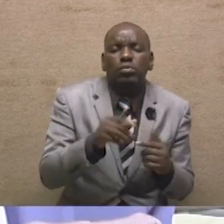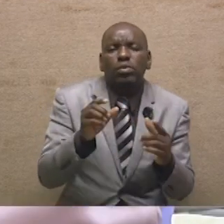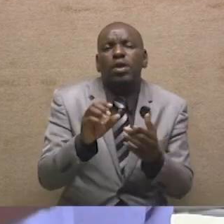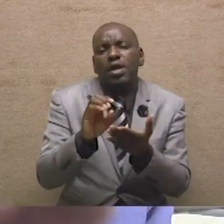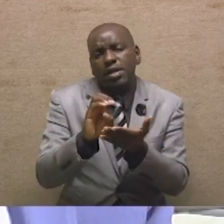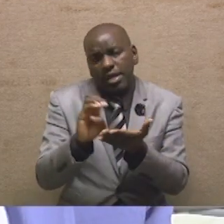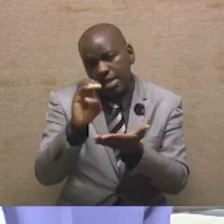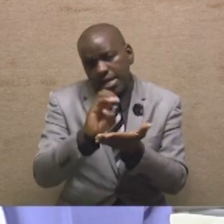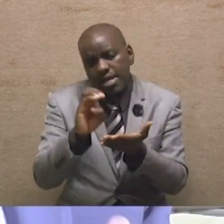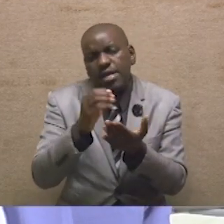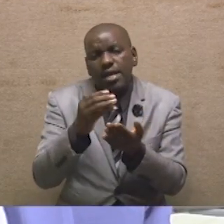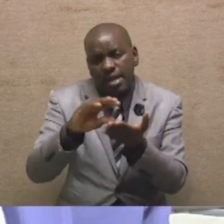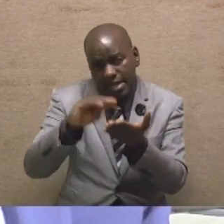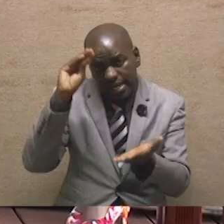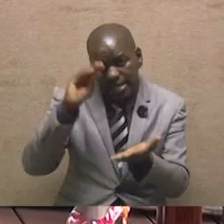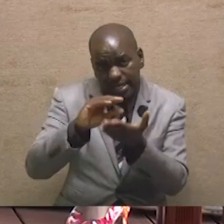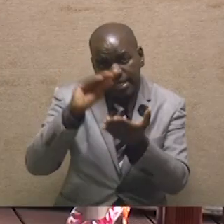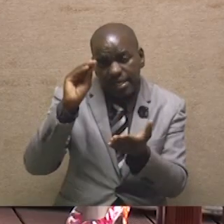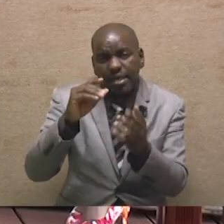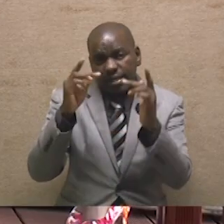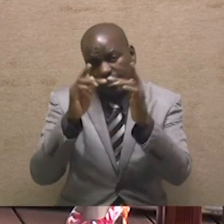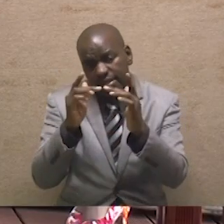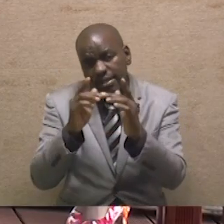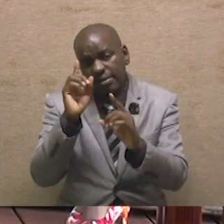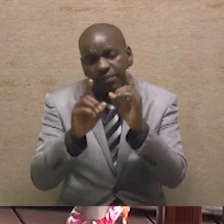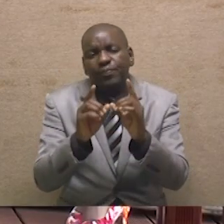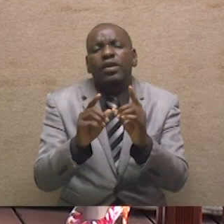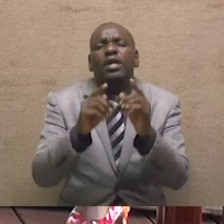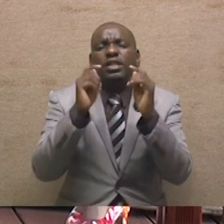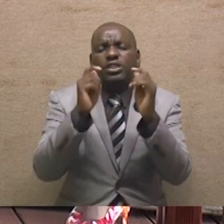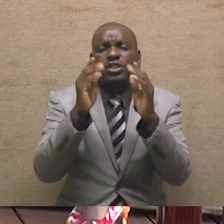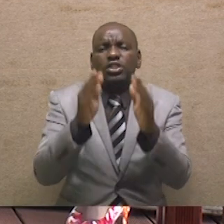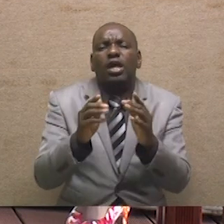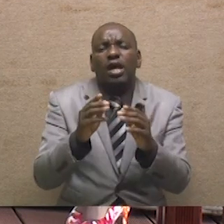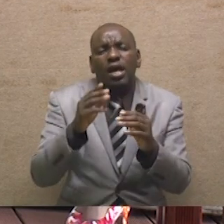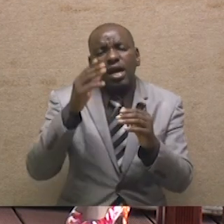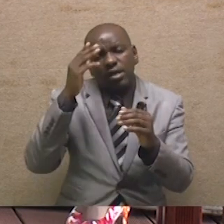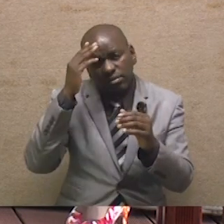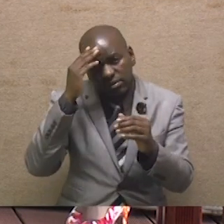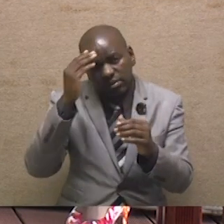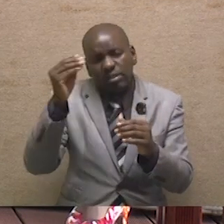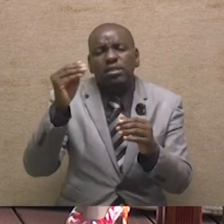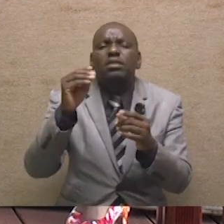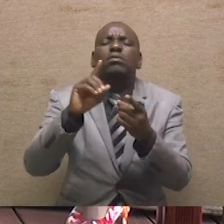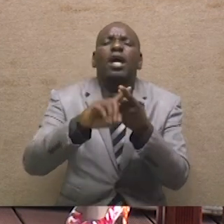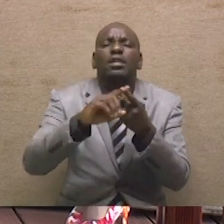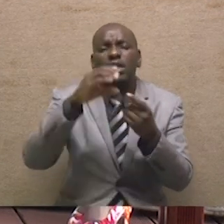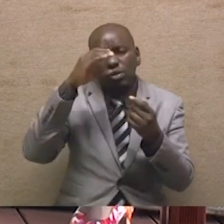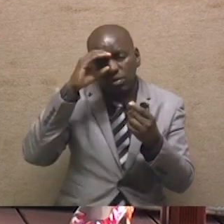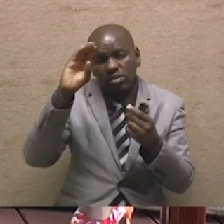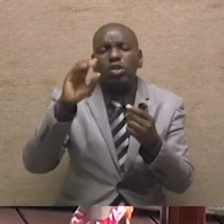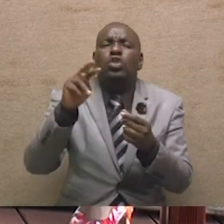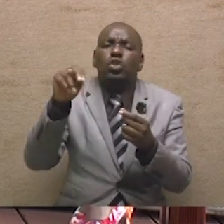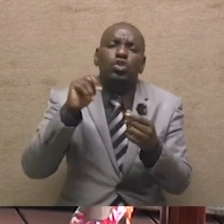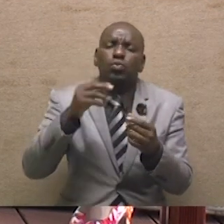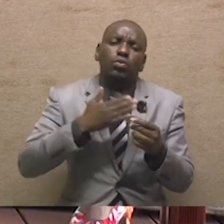from those e-learning environments. We need to make sure that even our teacher training institutions are